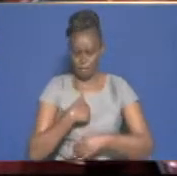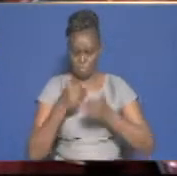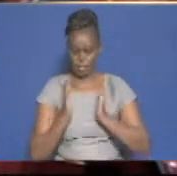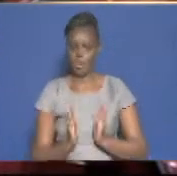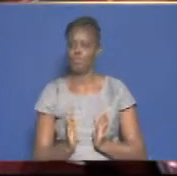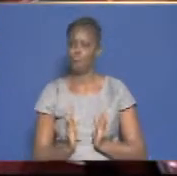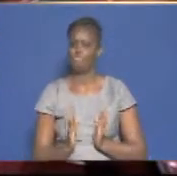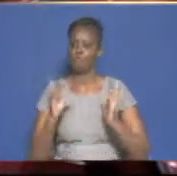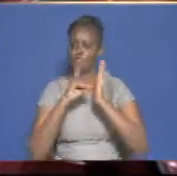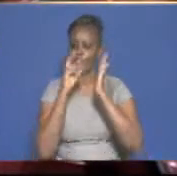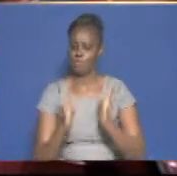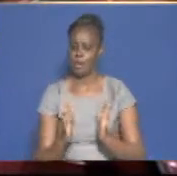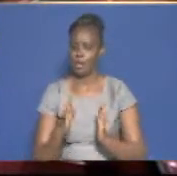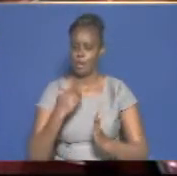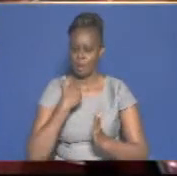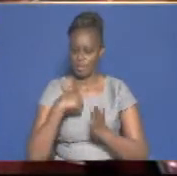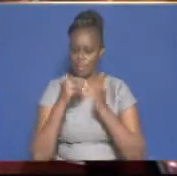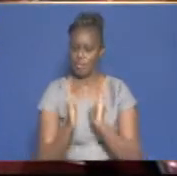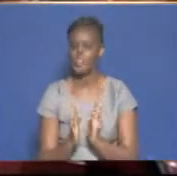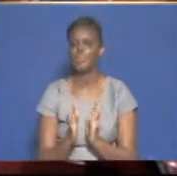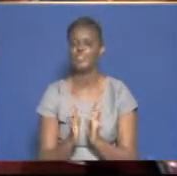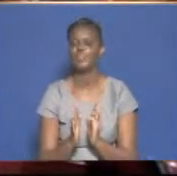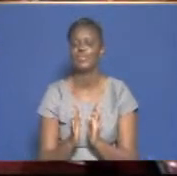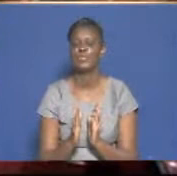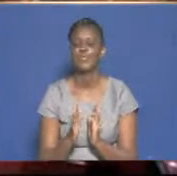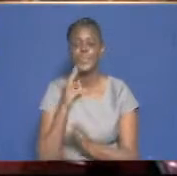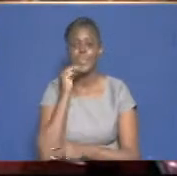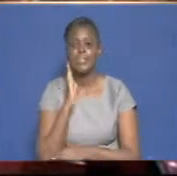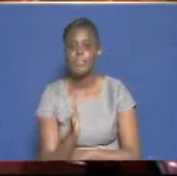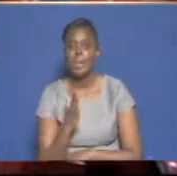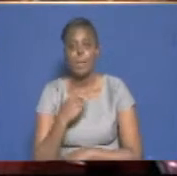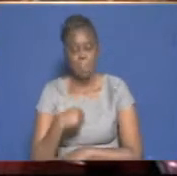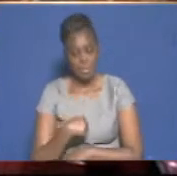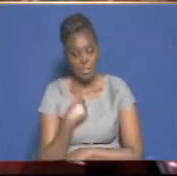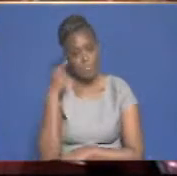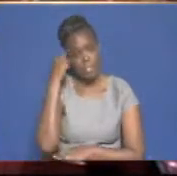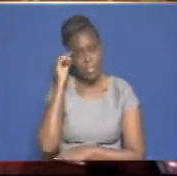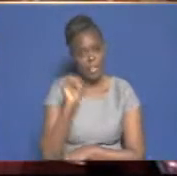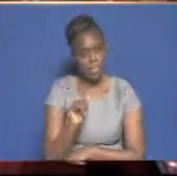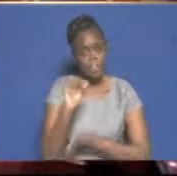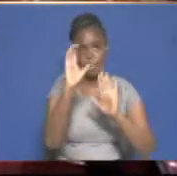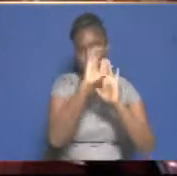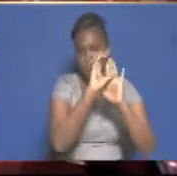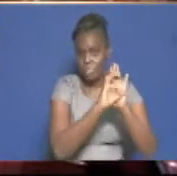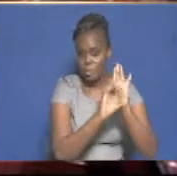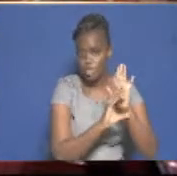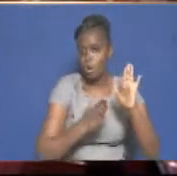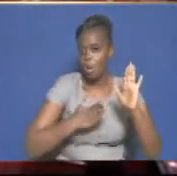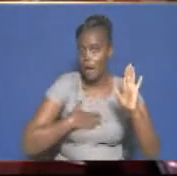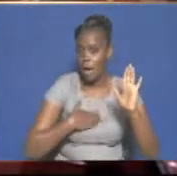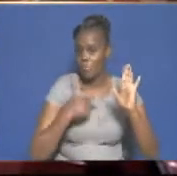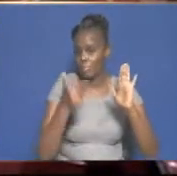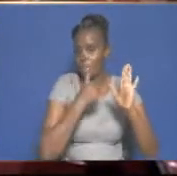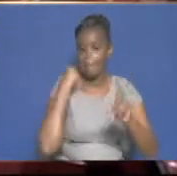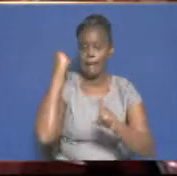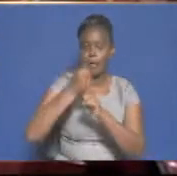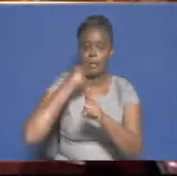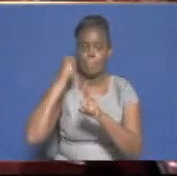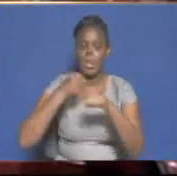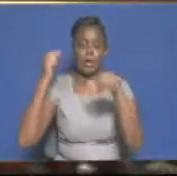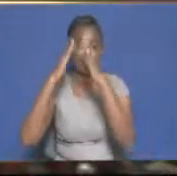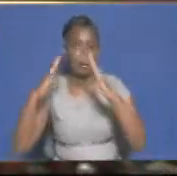So, Honorable Speaker, I think our constitution demands that this